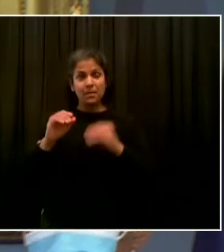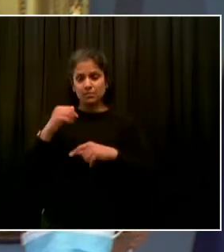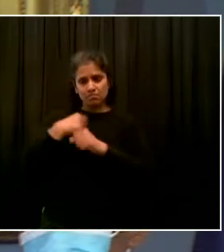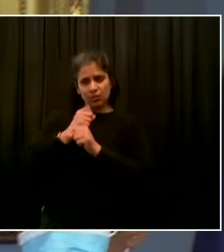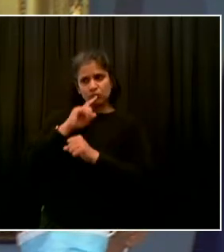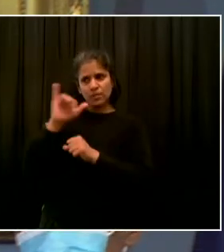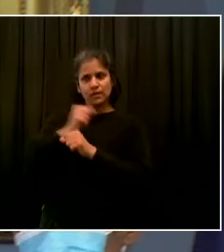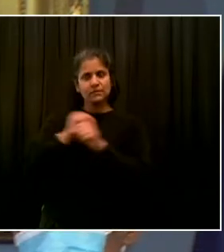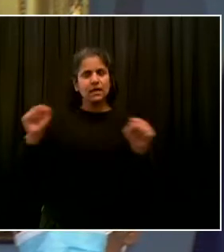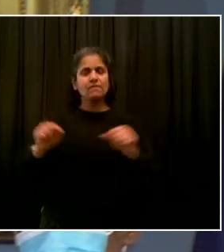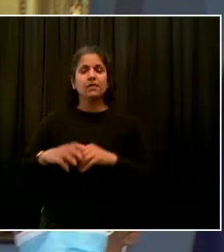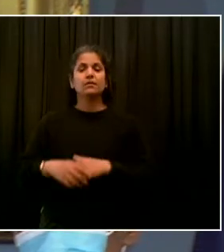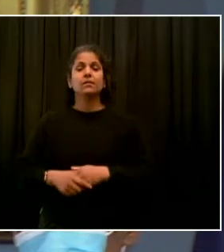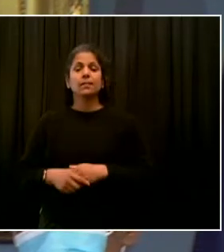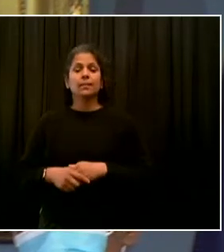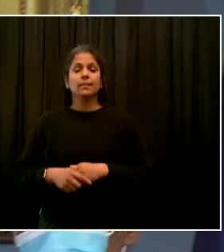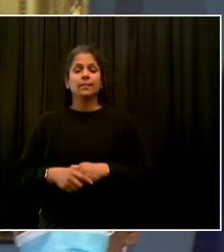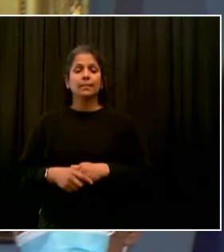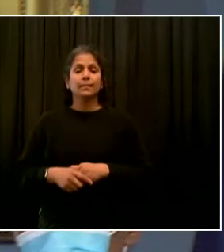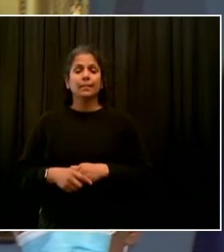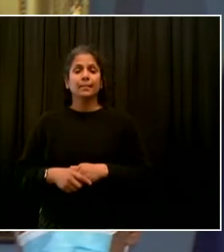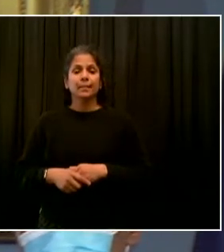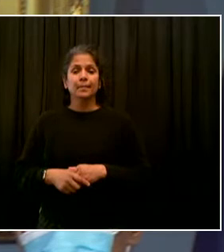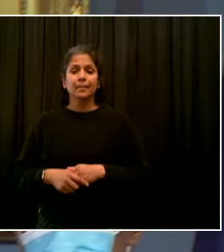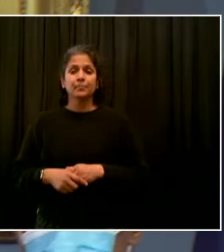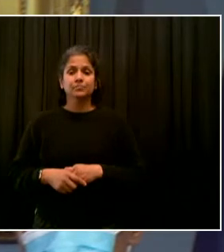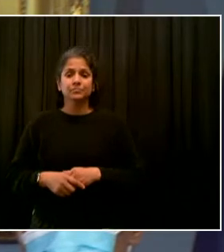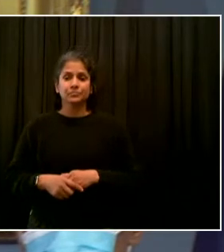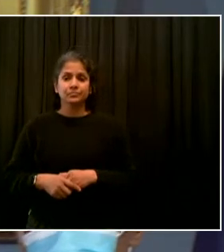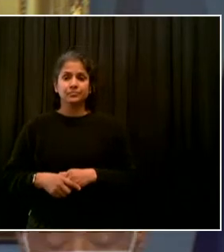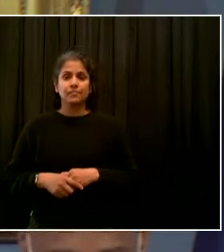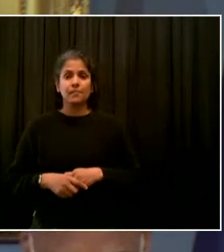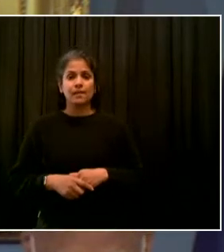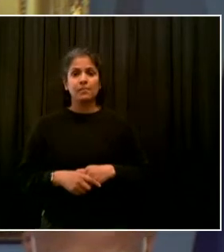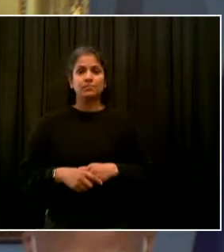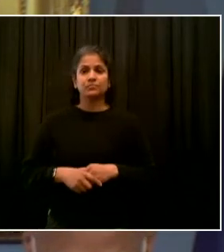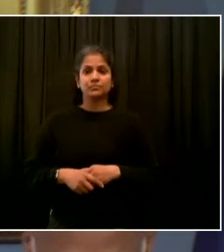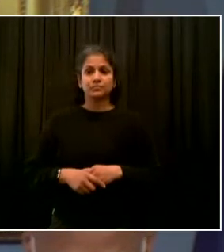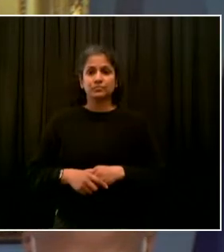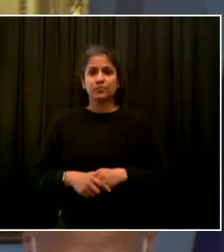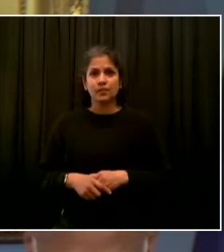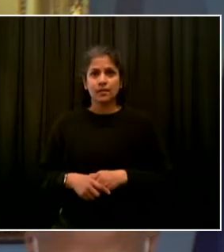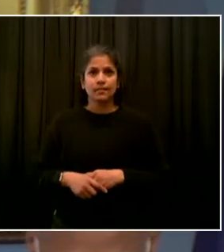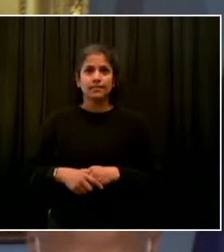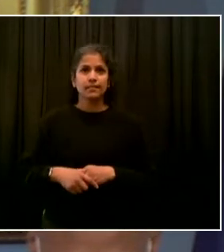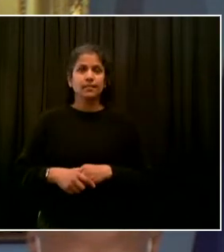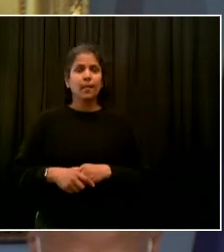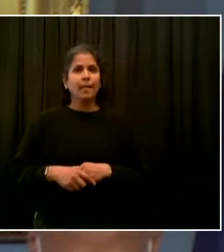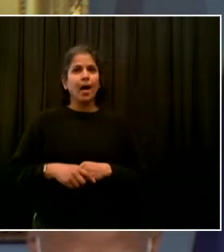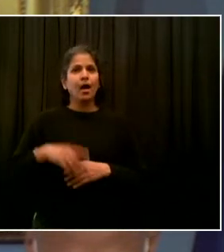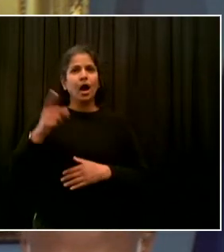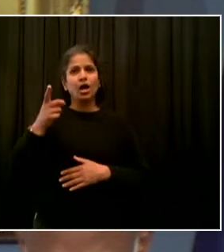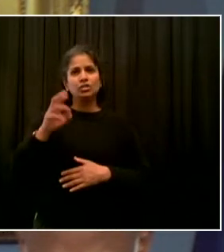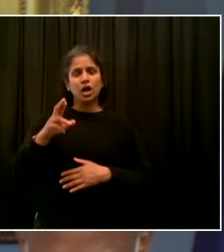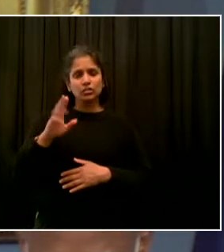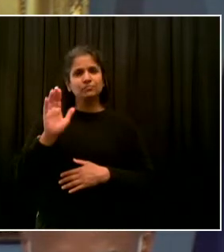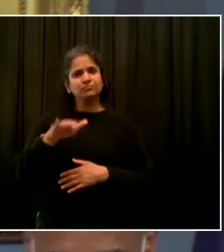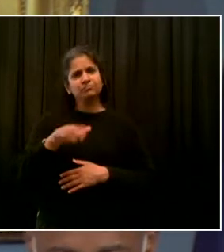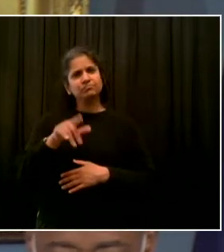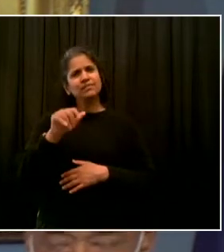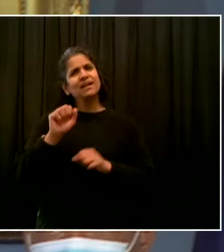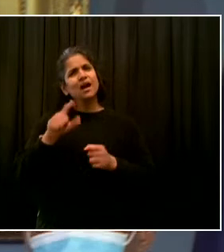Dr. Vazan, could you talk about, with the uptick, are we seeing a lot of cases in people who are boosted or who already had Omicron getting it